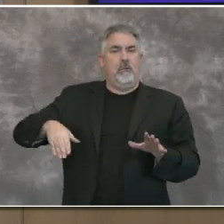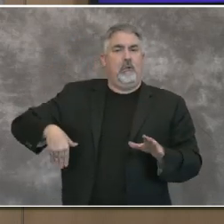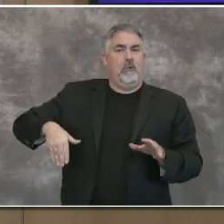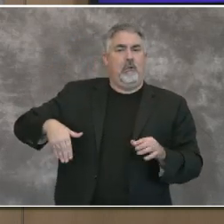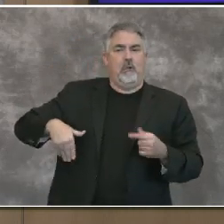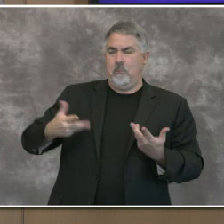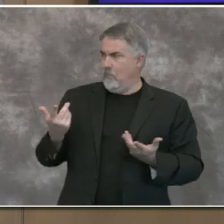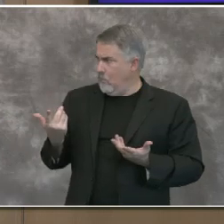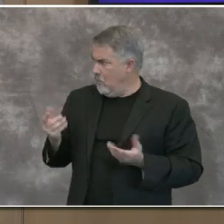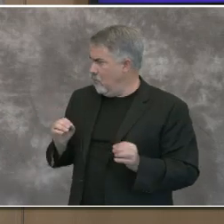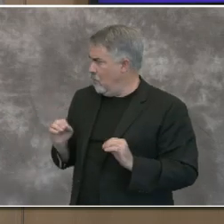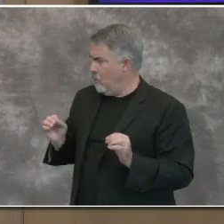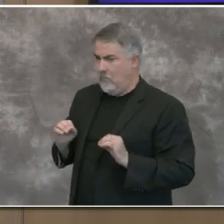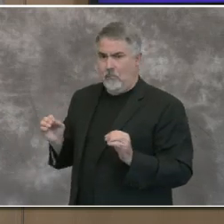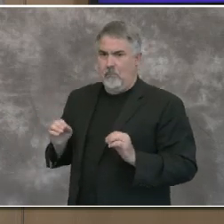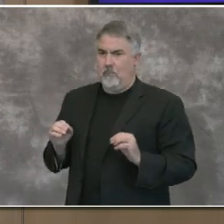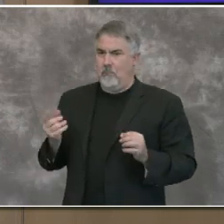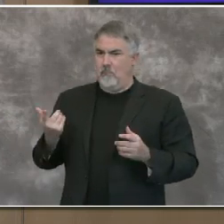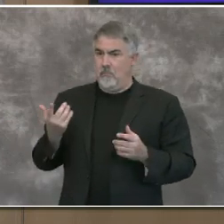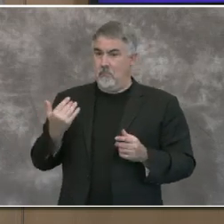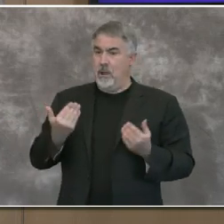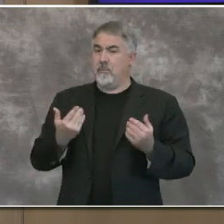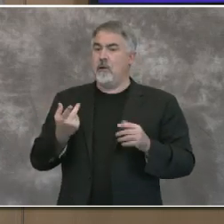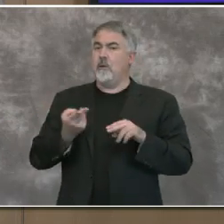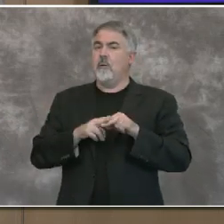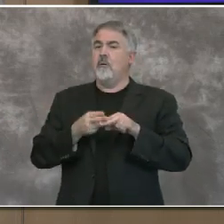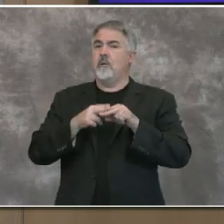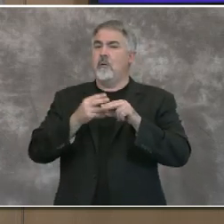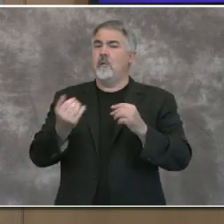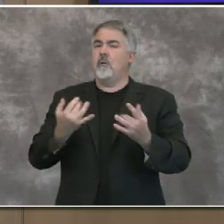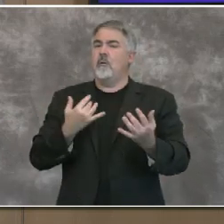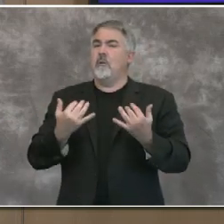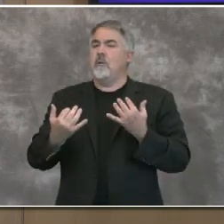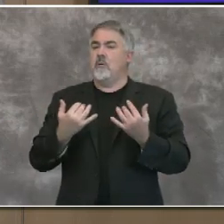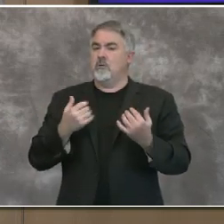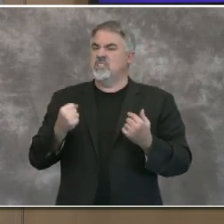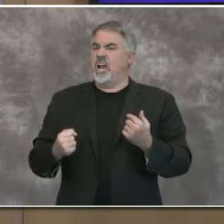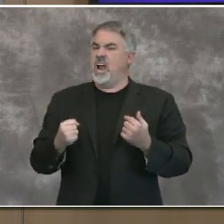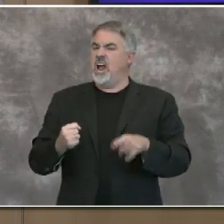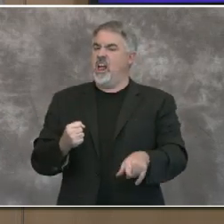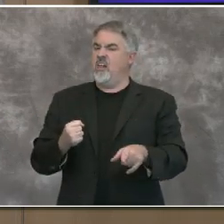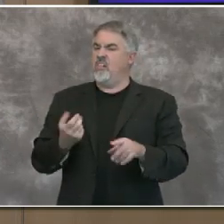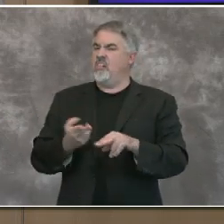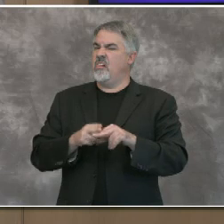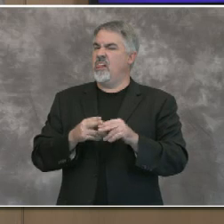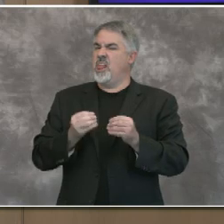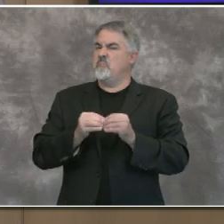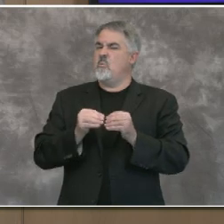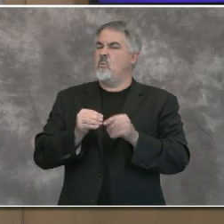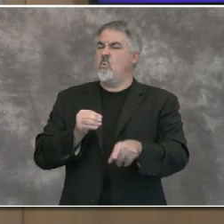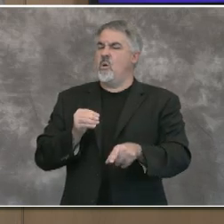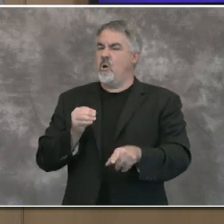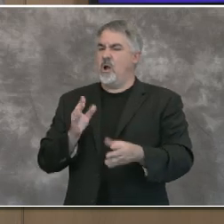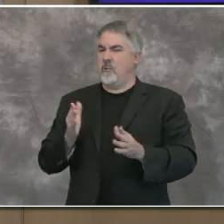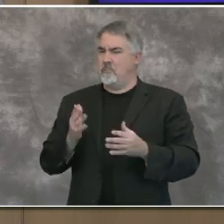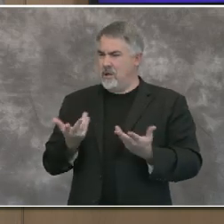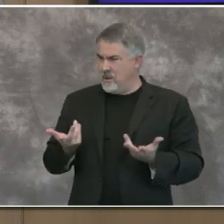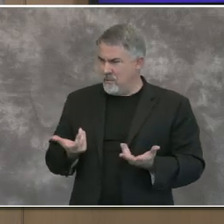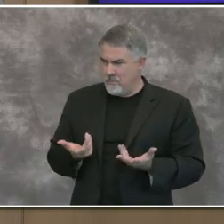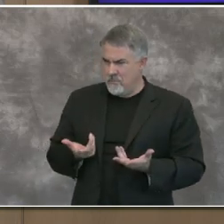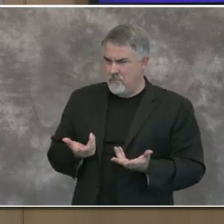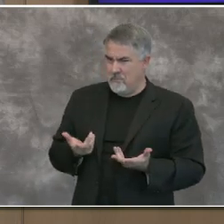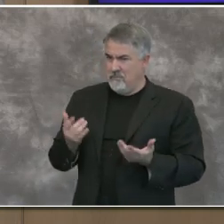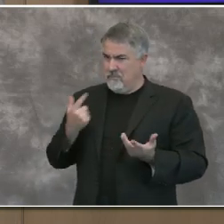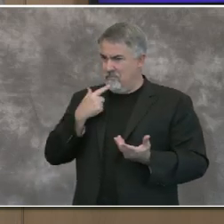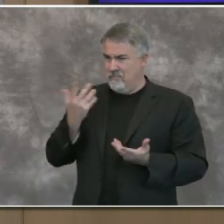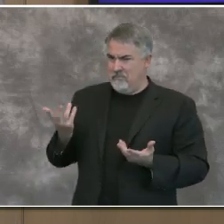more volume, COVID volume coming in the South Bay. I wonder if you could comment to that. Like, what patterns, what is the